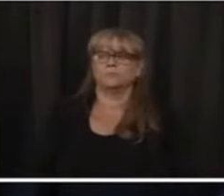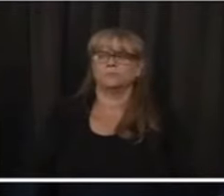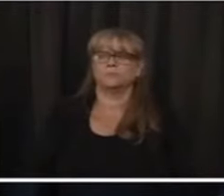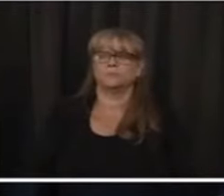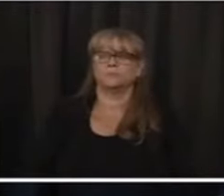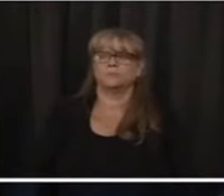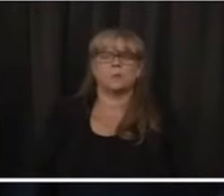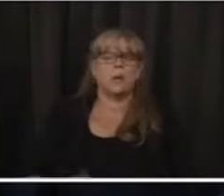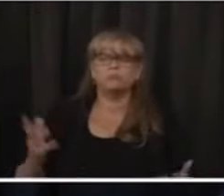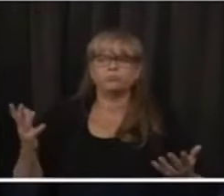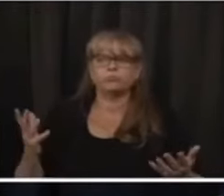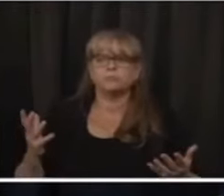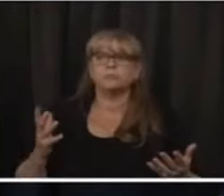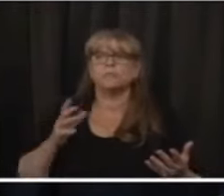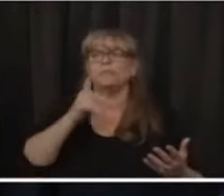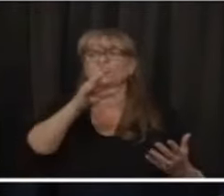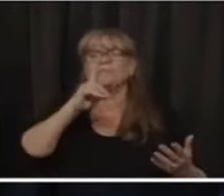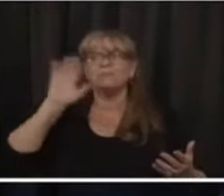Hello?